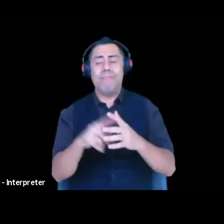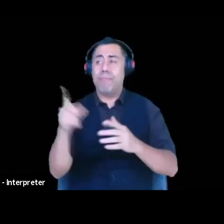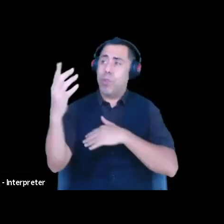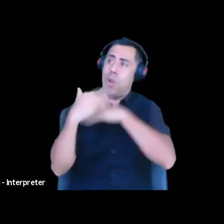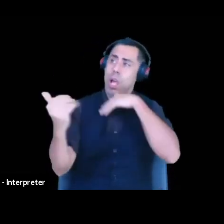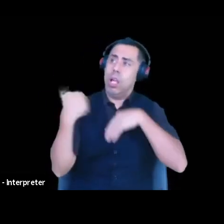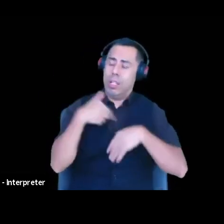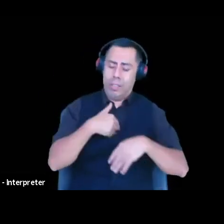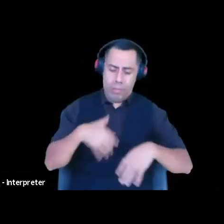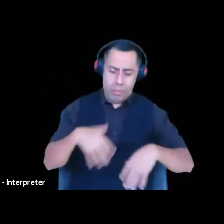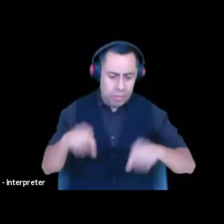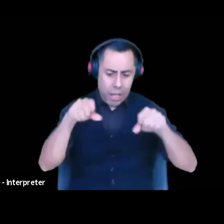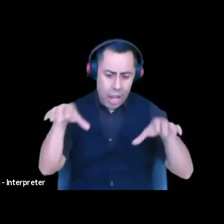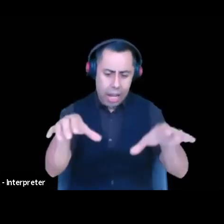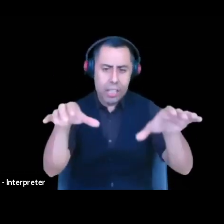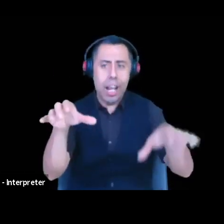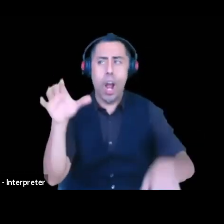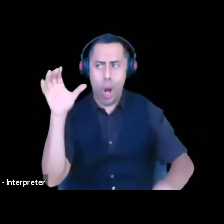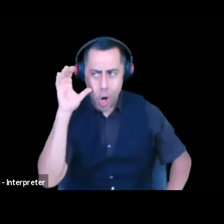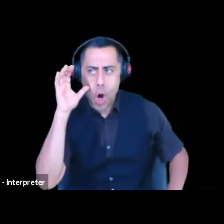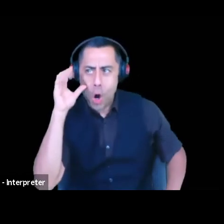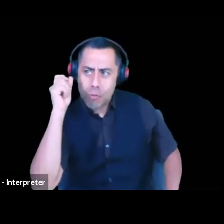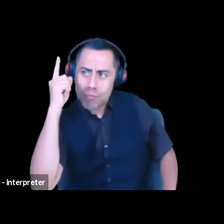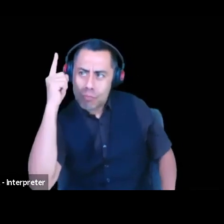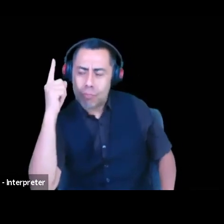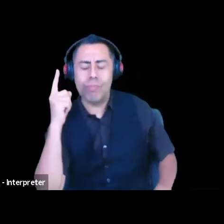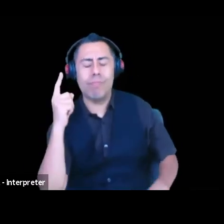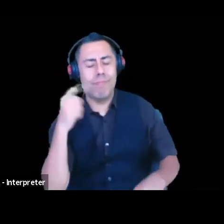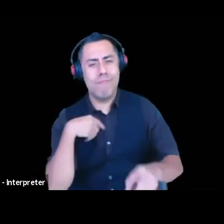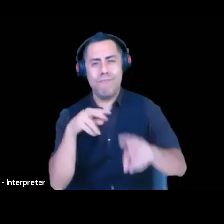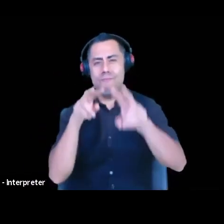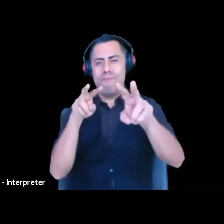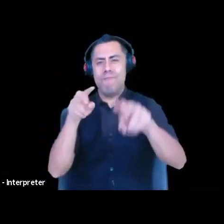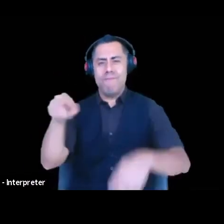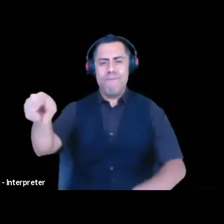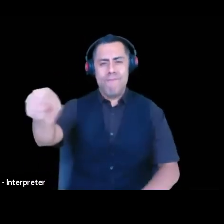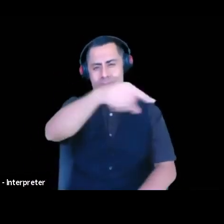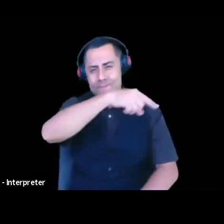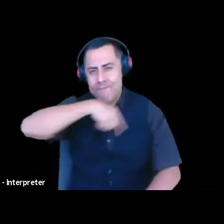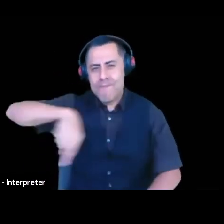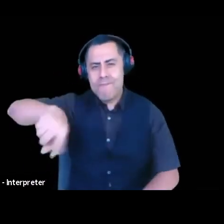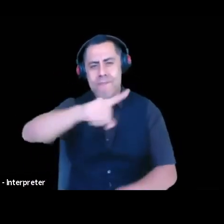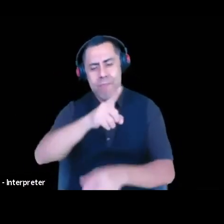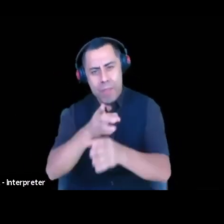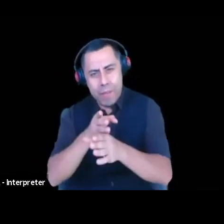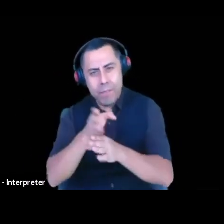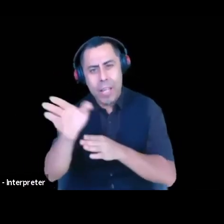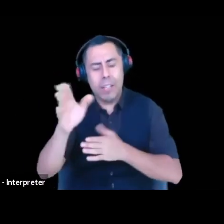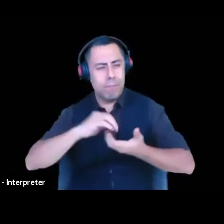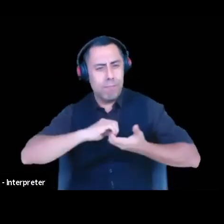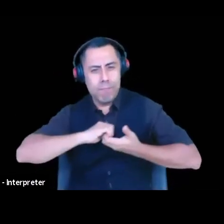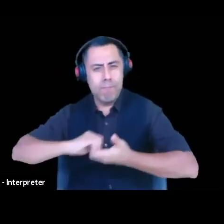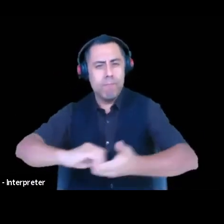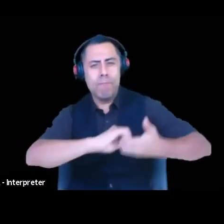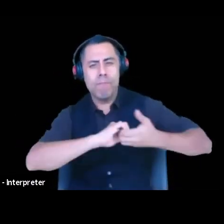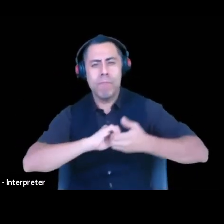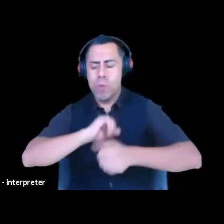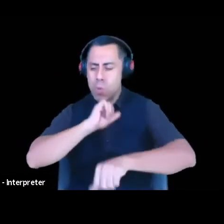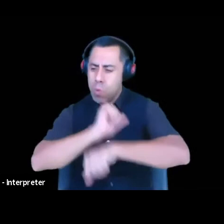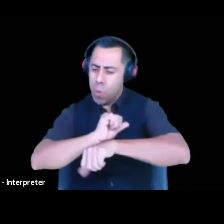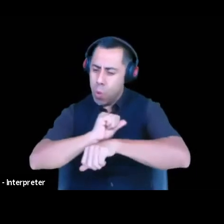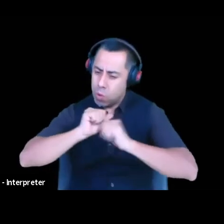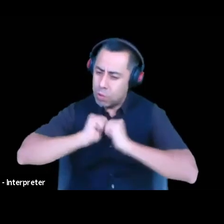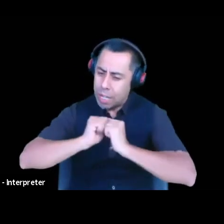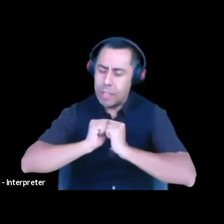I really look forward to how we all as a field work together on some of the very specific ways that we can